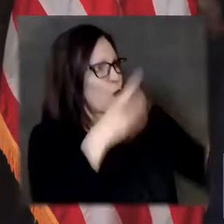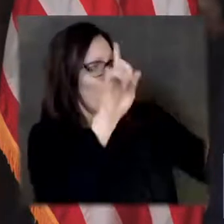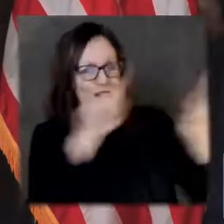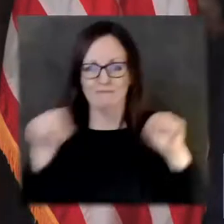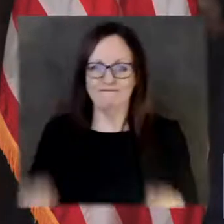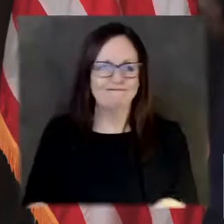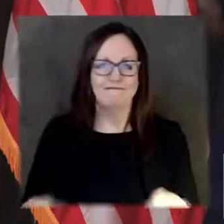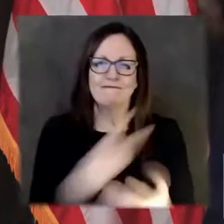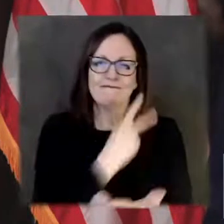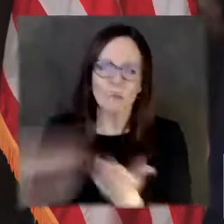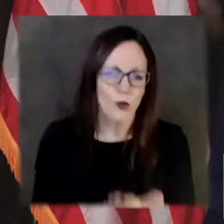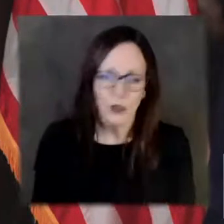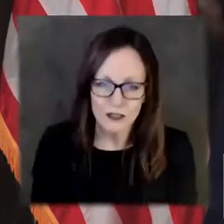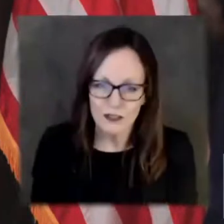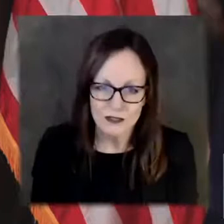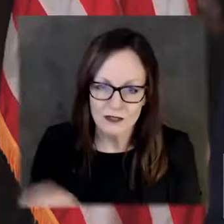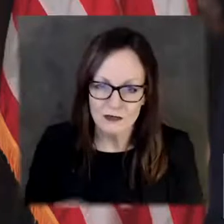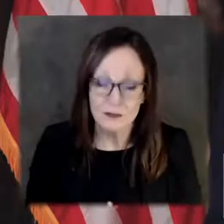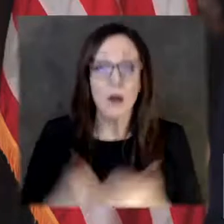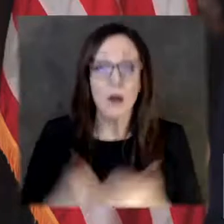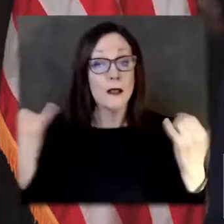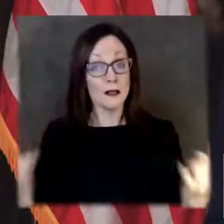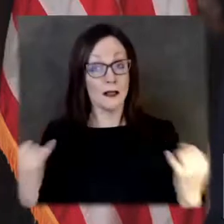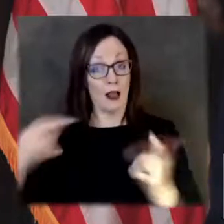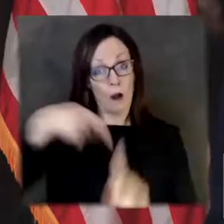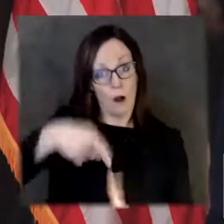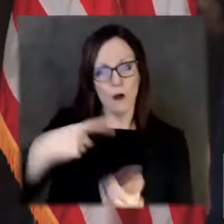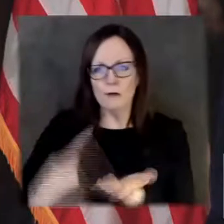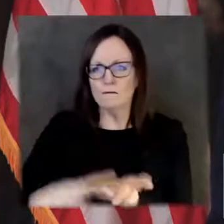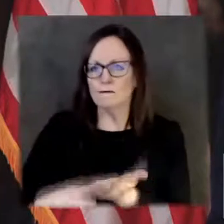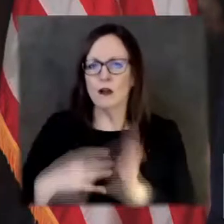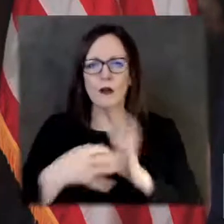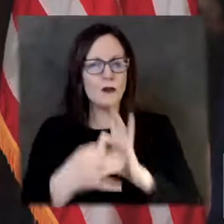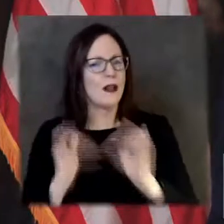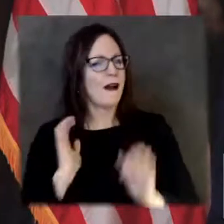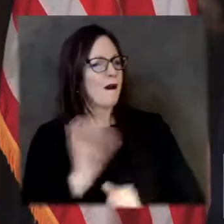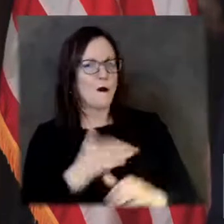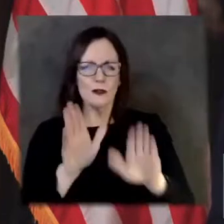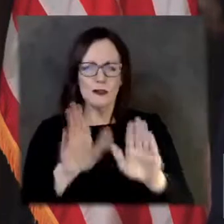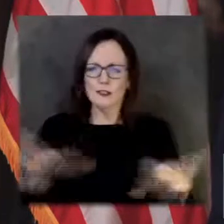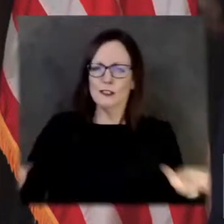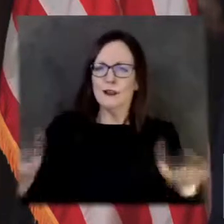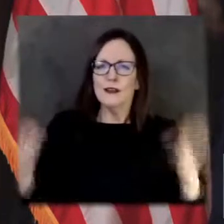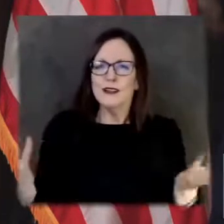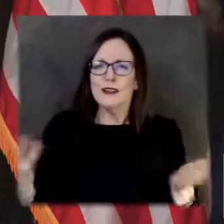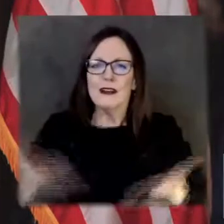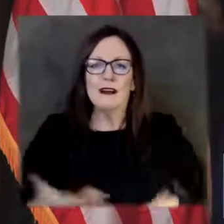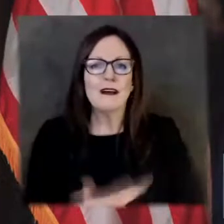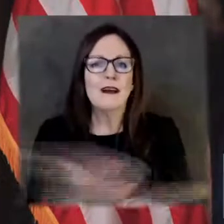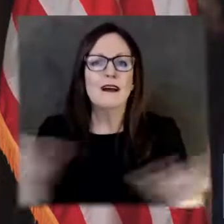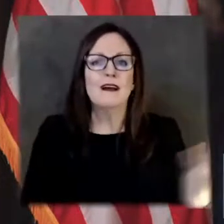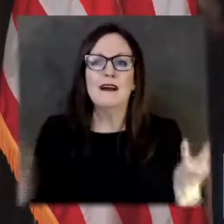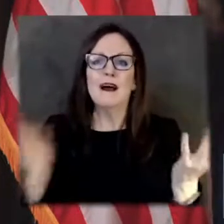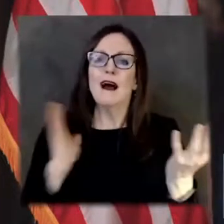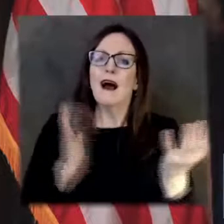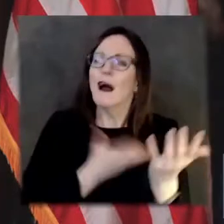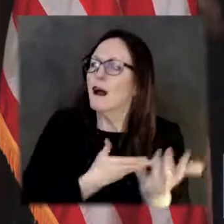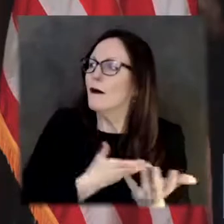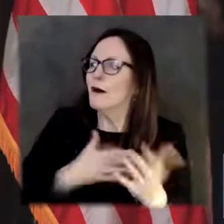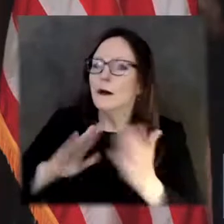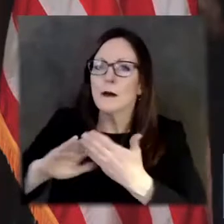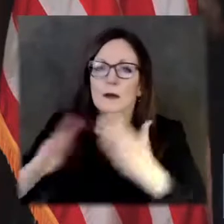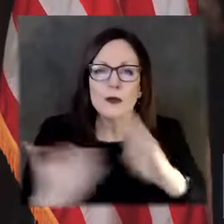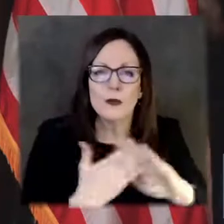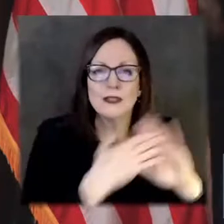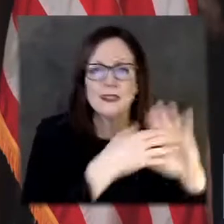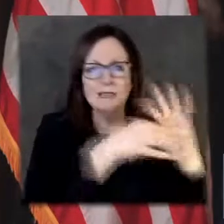how to interact with and engage justice-involved kids. So we're going to make sure that across our state, youth justice